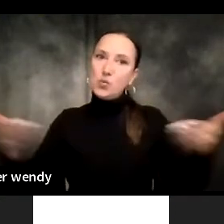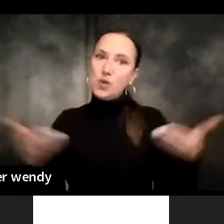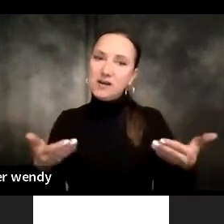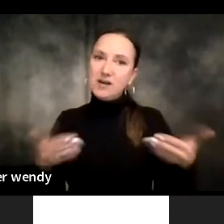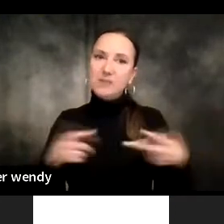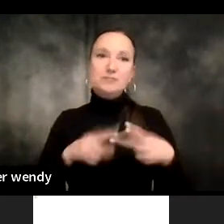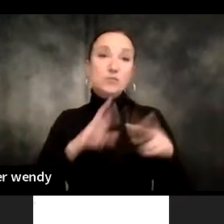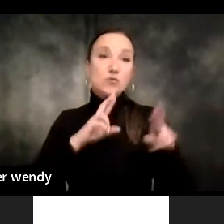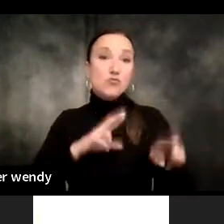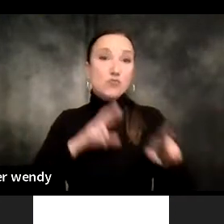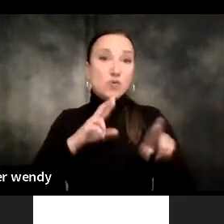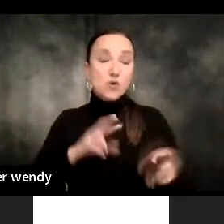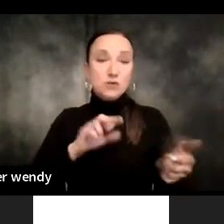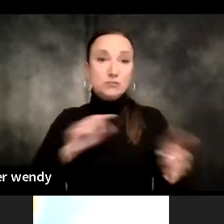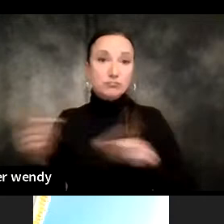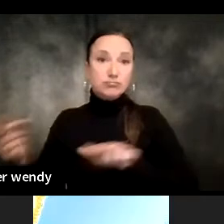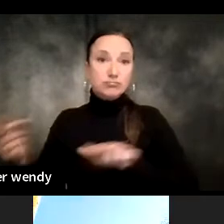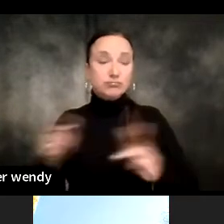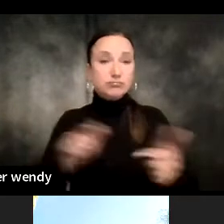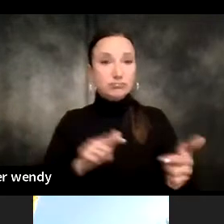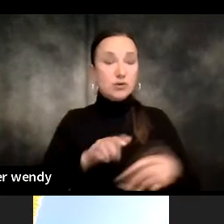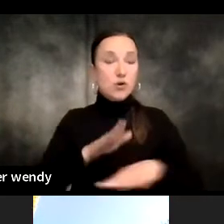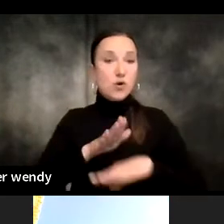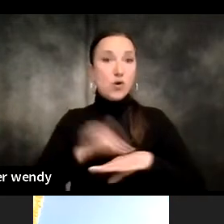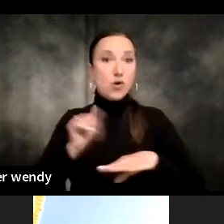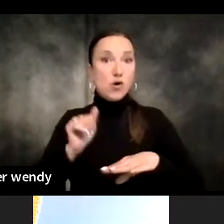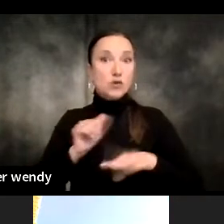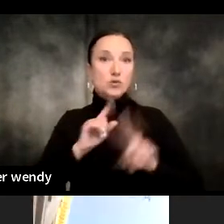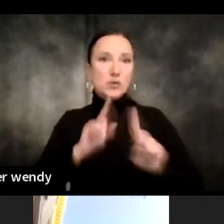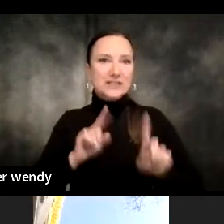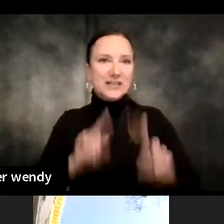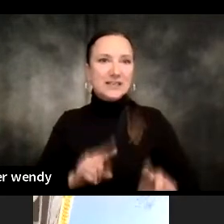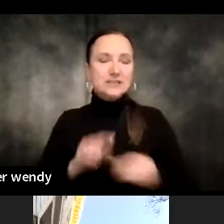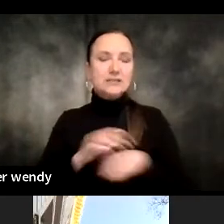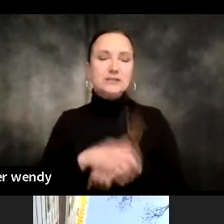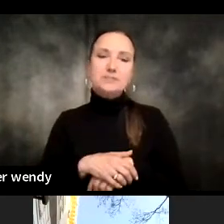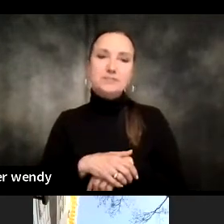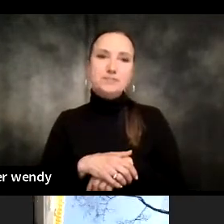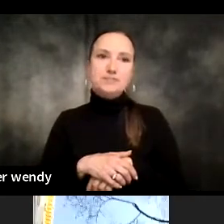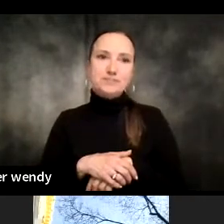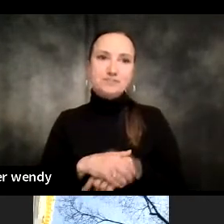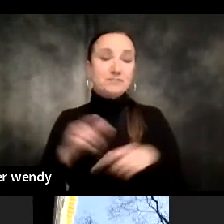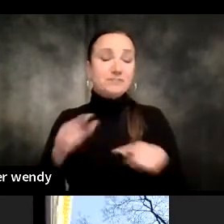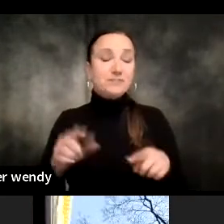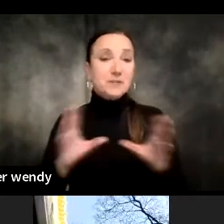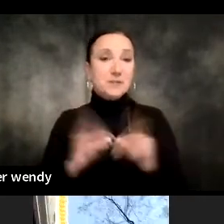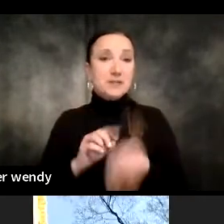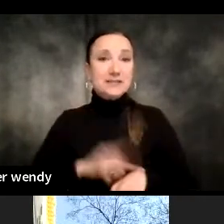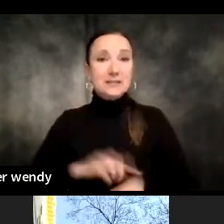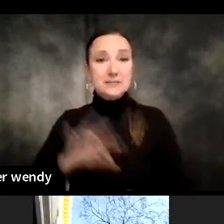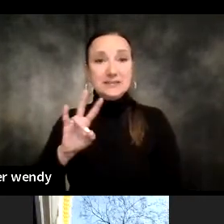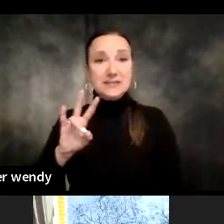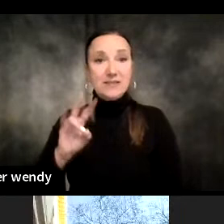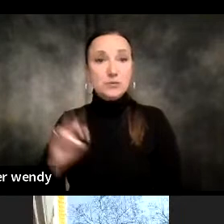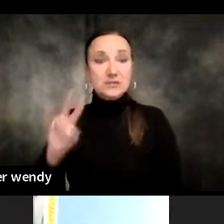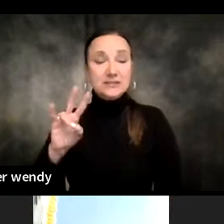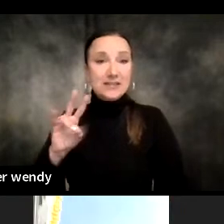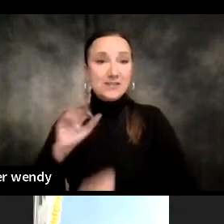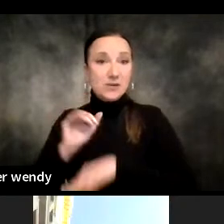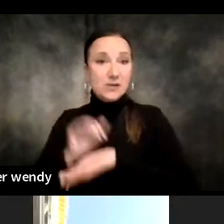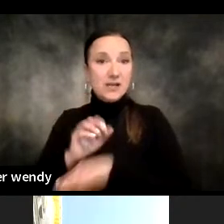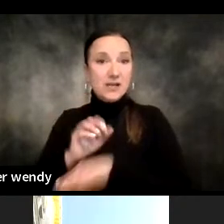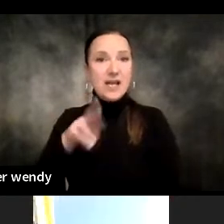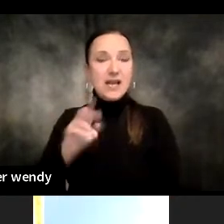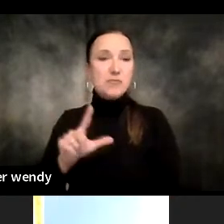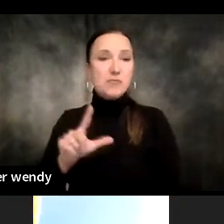at the beginning with a call to order and roll call. So I called to order this meeting starting at 7:07 p.m. tonight on April